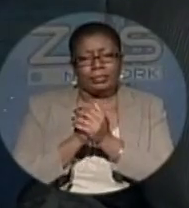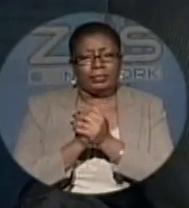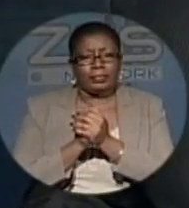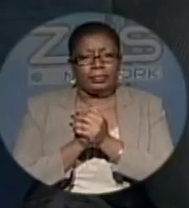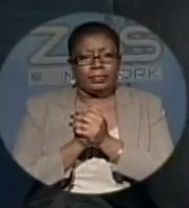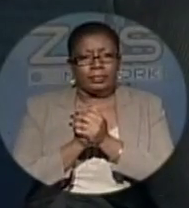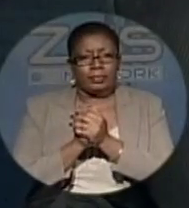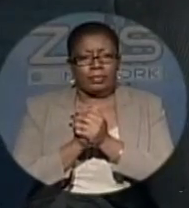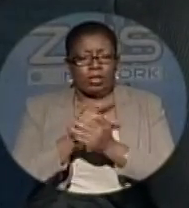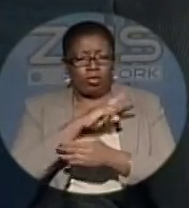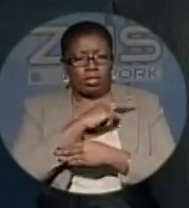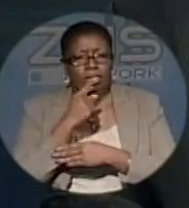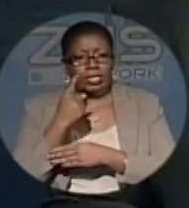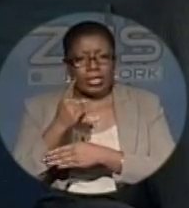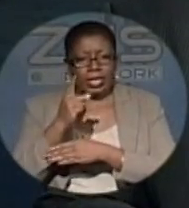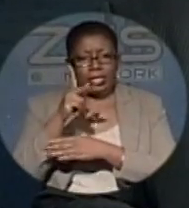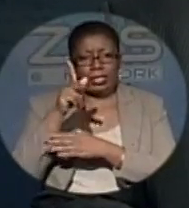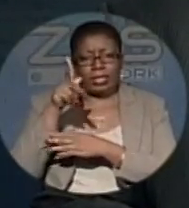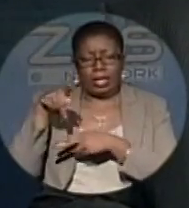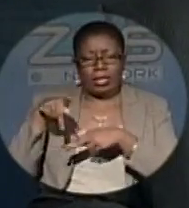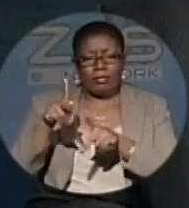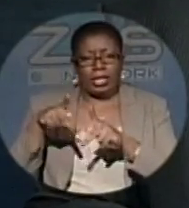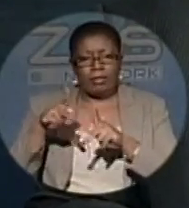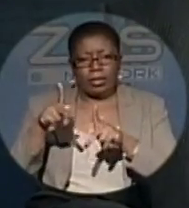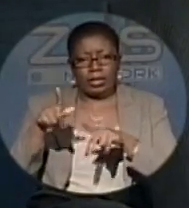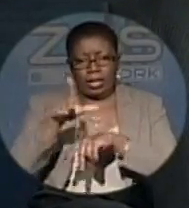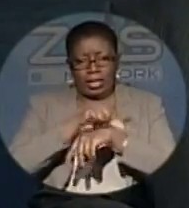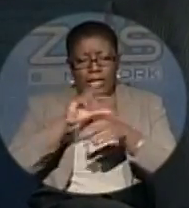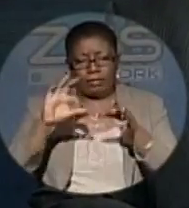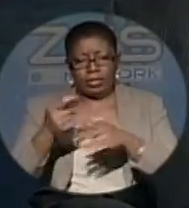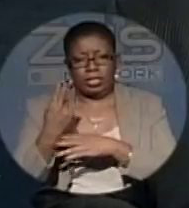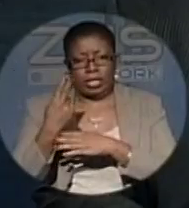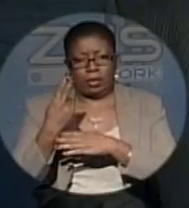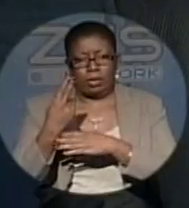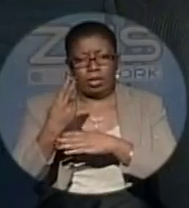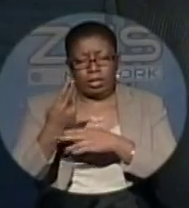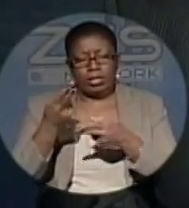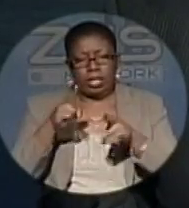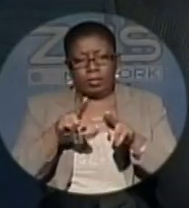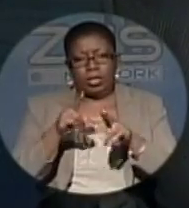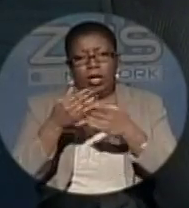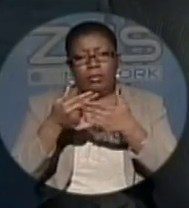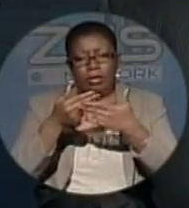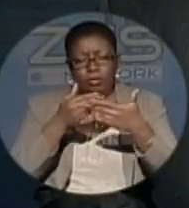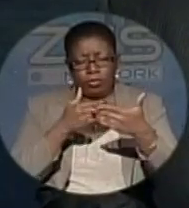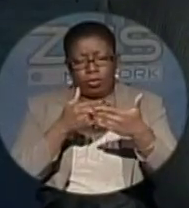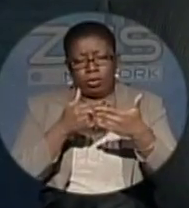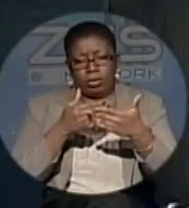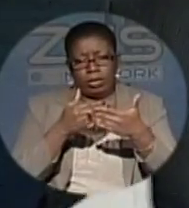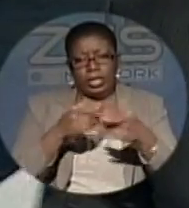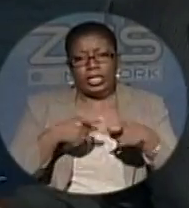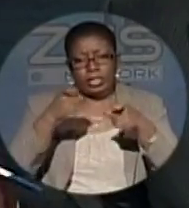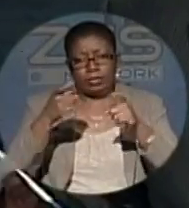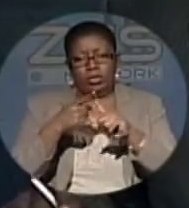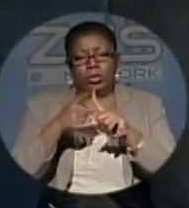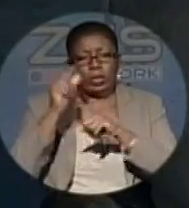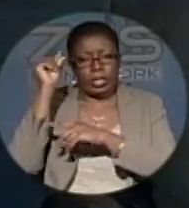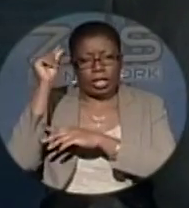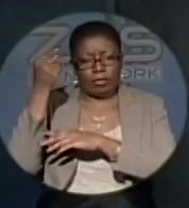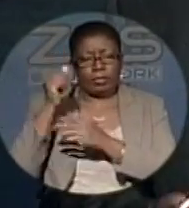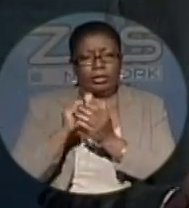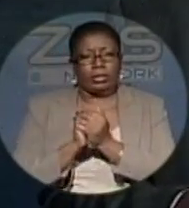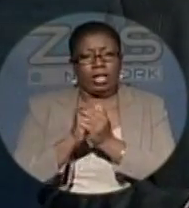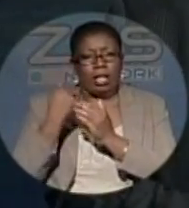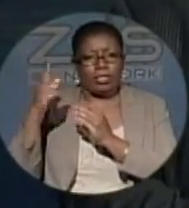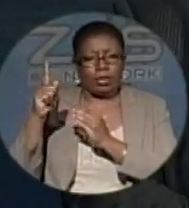exciting. Well, Russell says paving and some landscaping will take place before the facility is officially handed over to the government. Well,